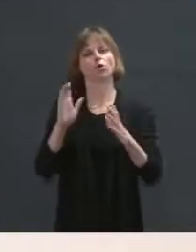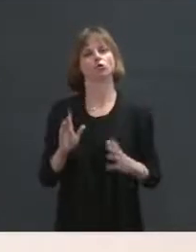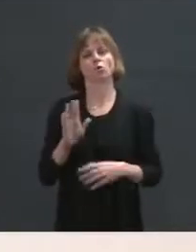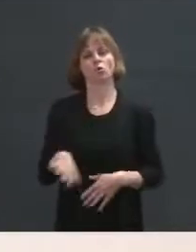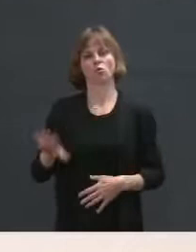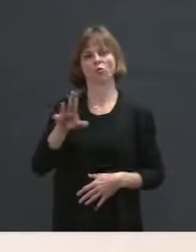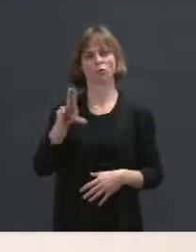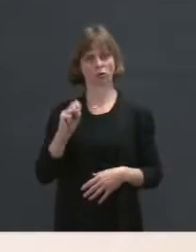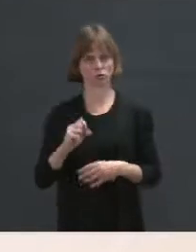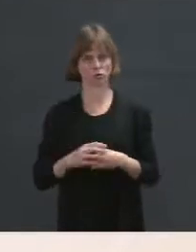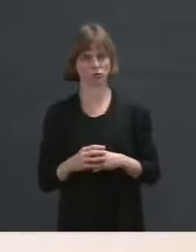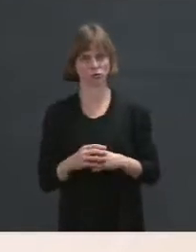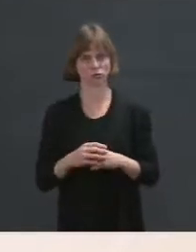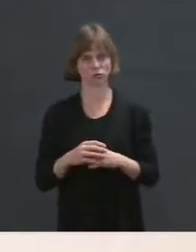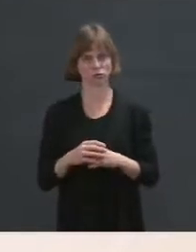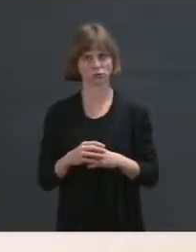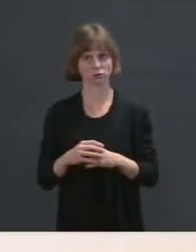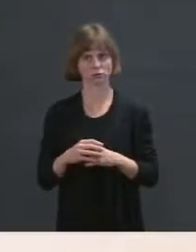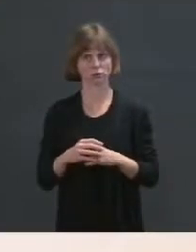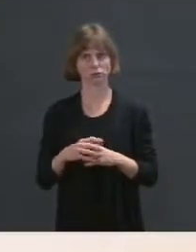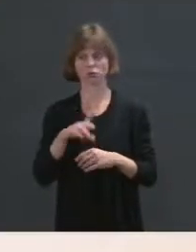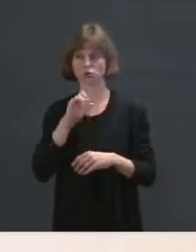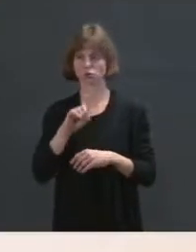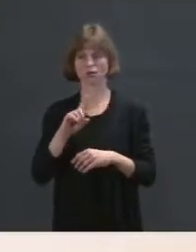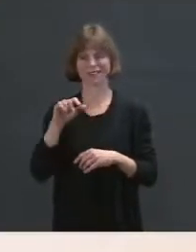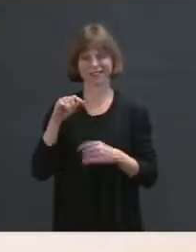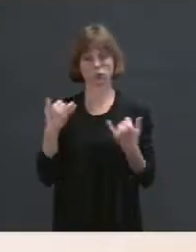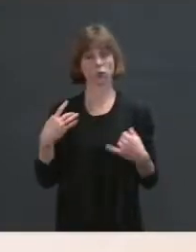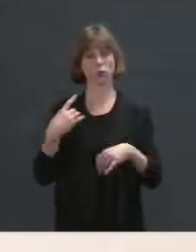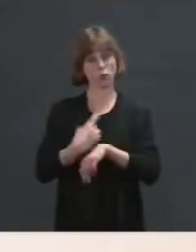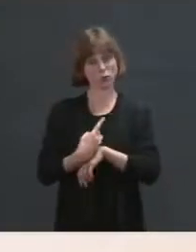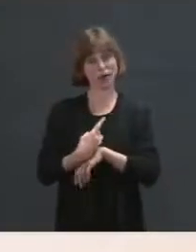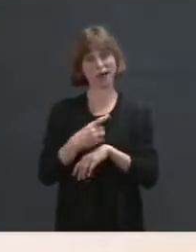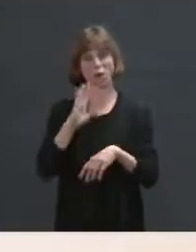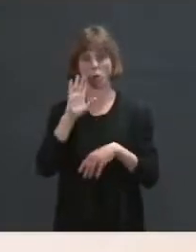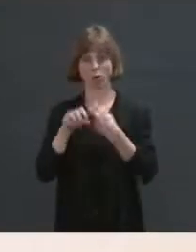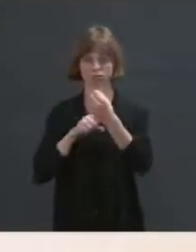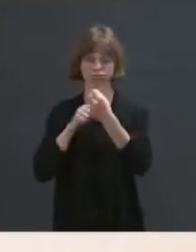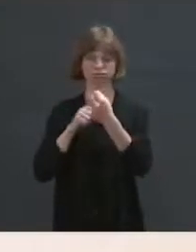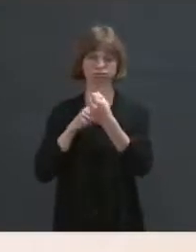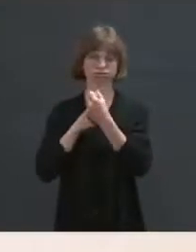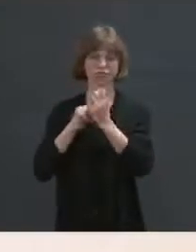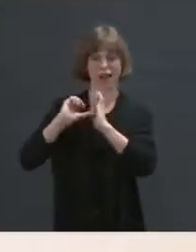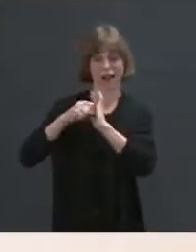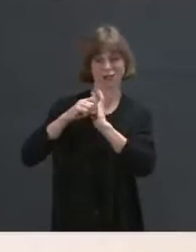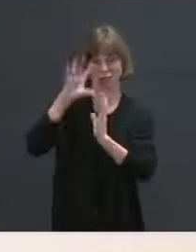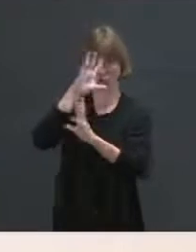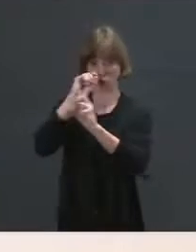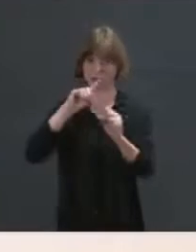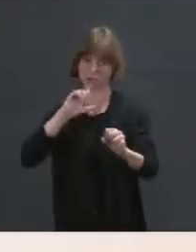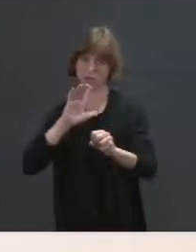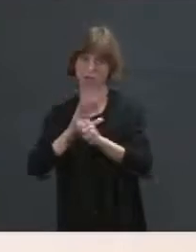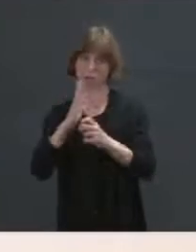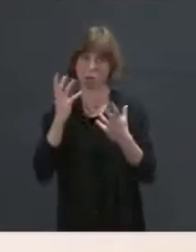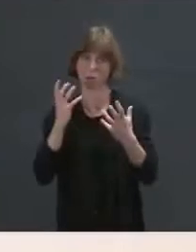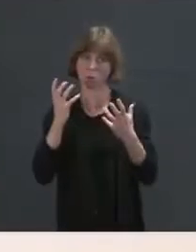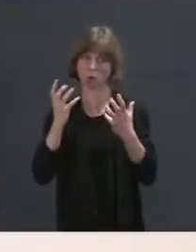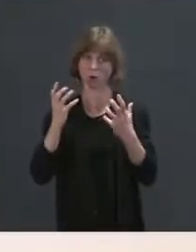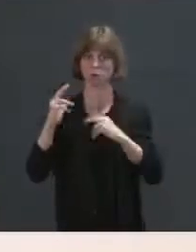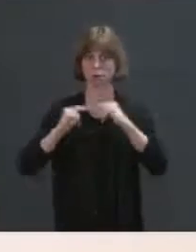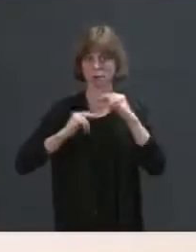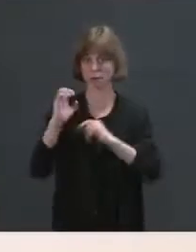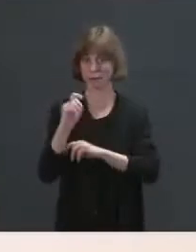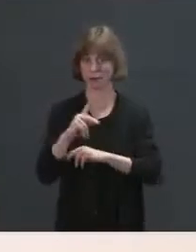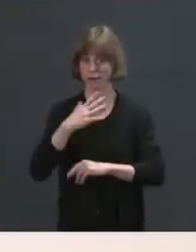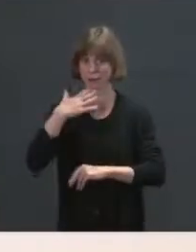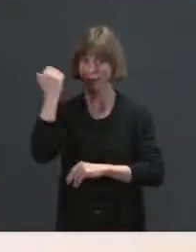reinforces the President's overarching commitment to help our country build back better. We know that even before the COVID crisis, the economy was